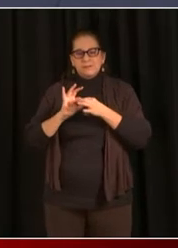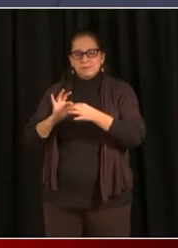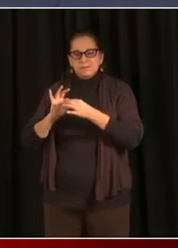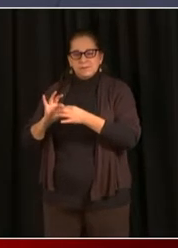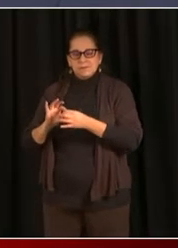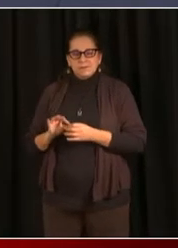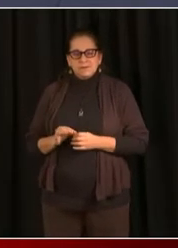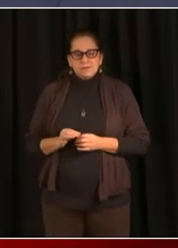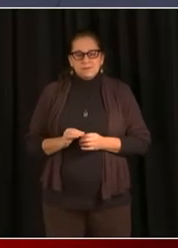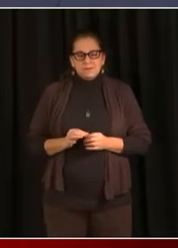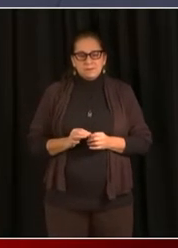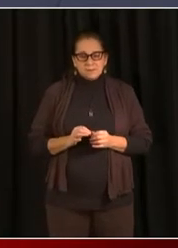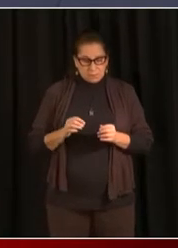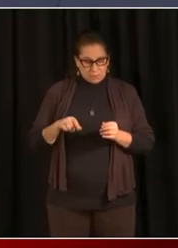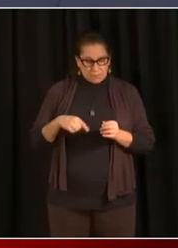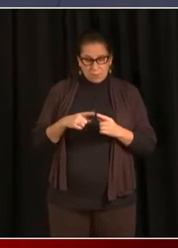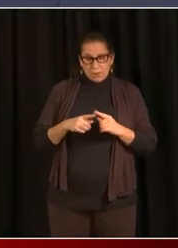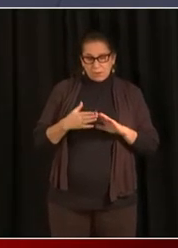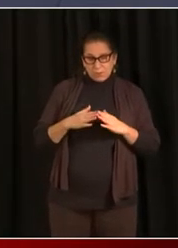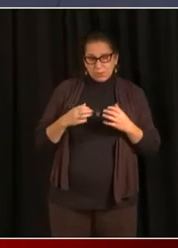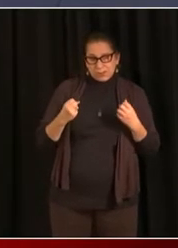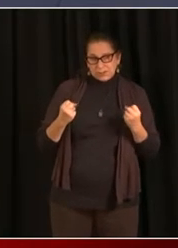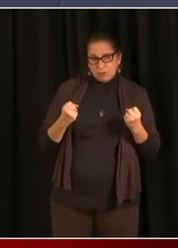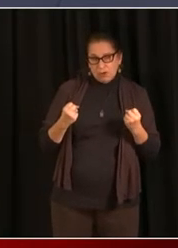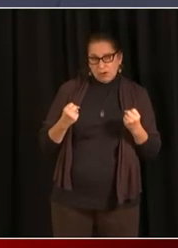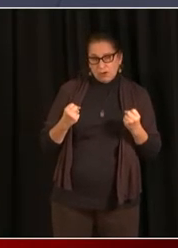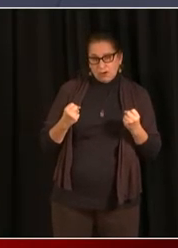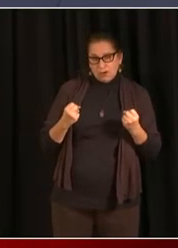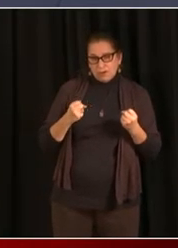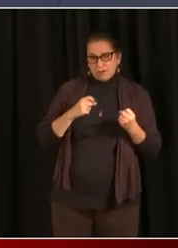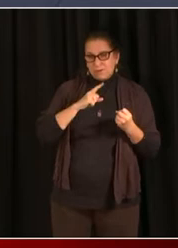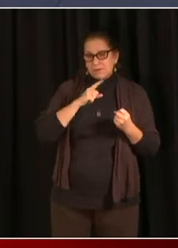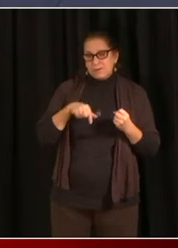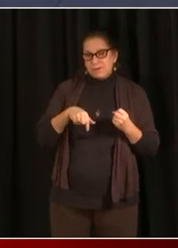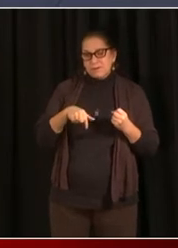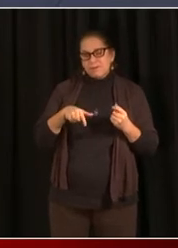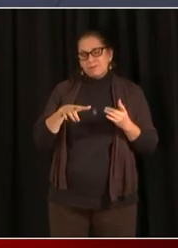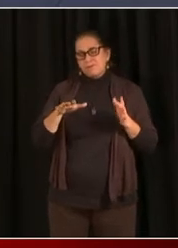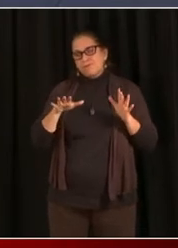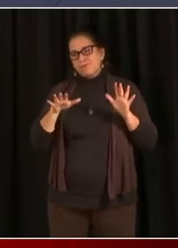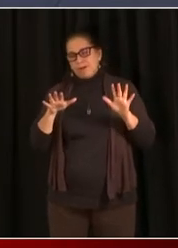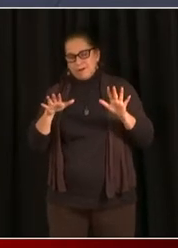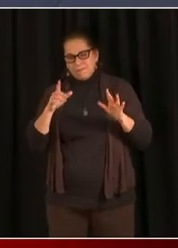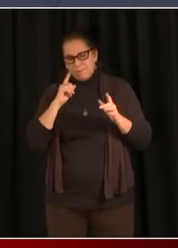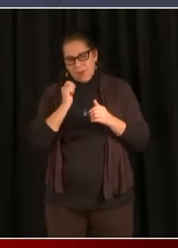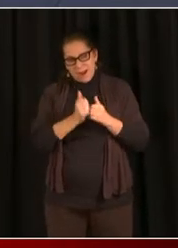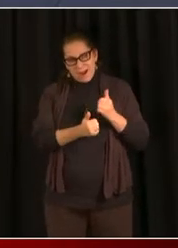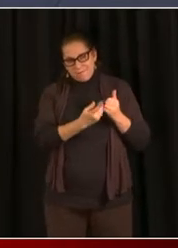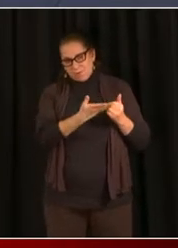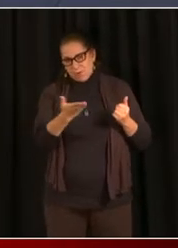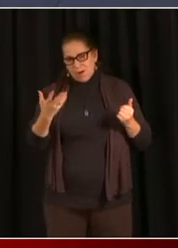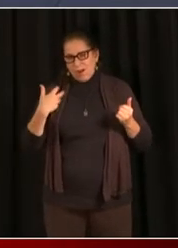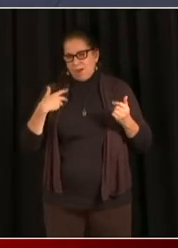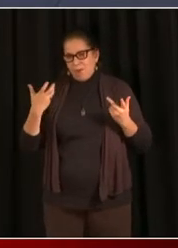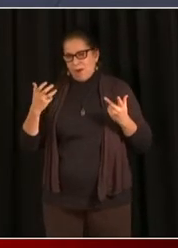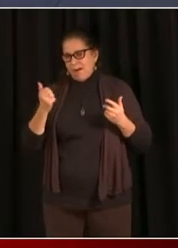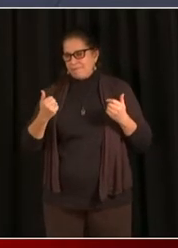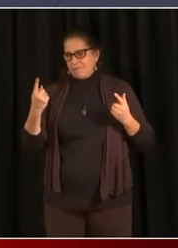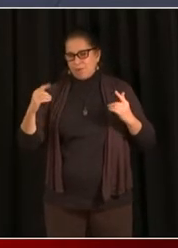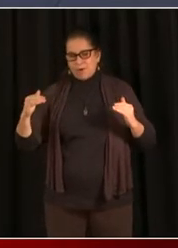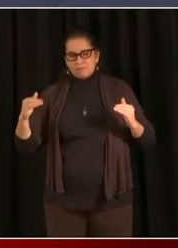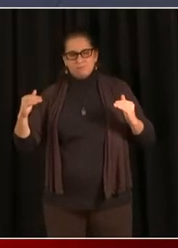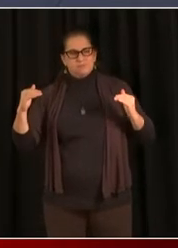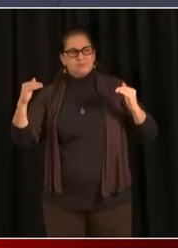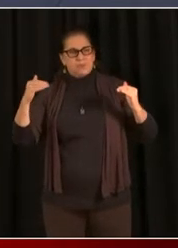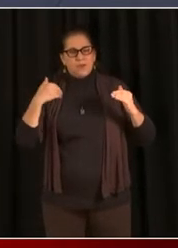very strong, it will be a great, great society for everyone. And that's what we need. Thank you very much